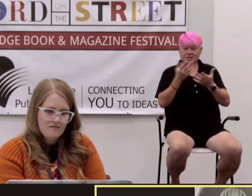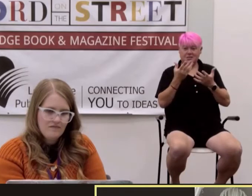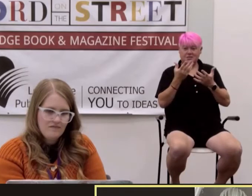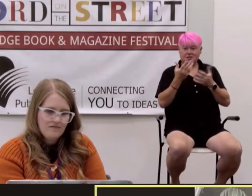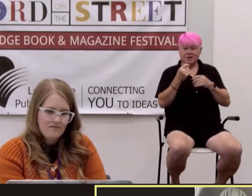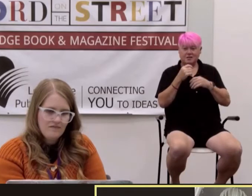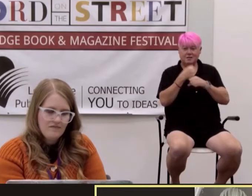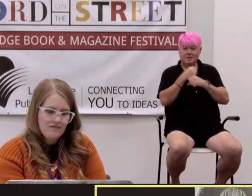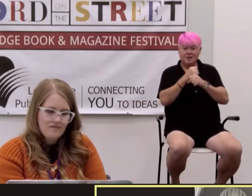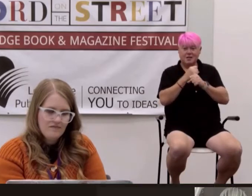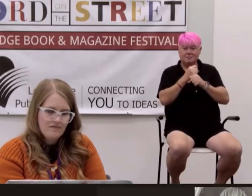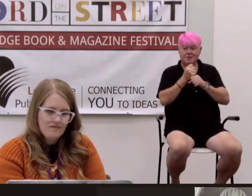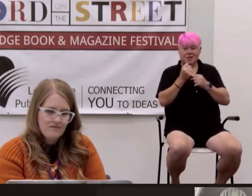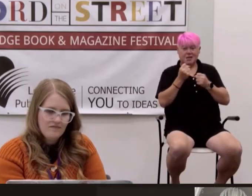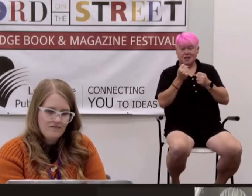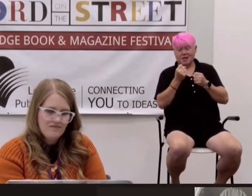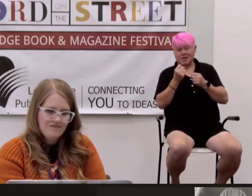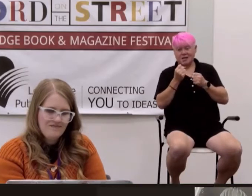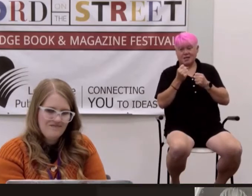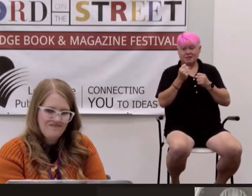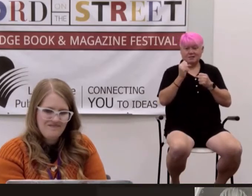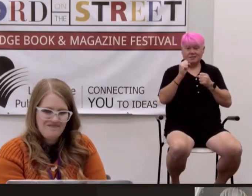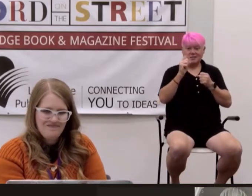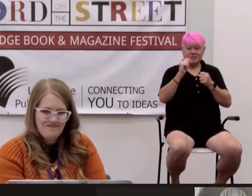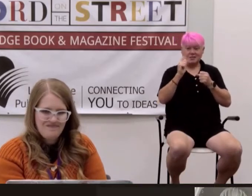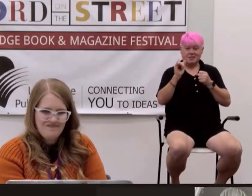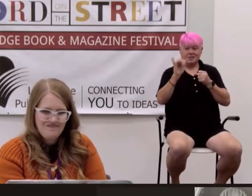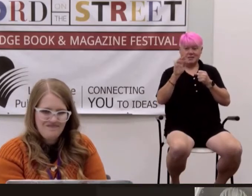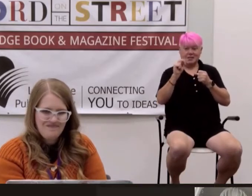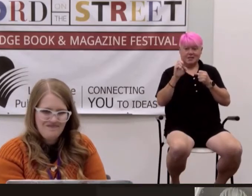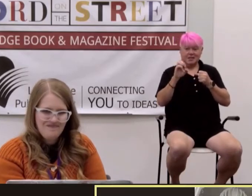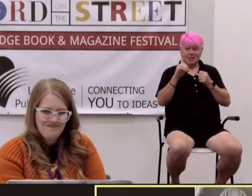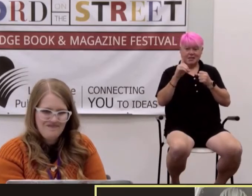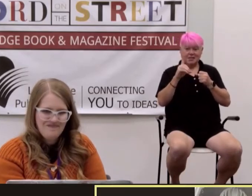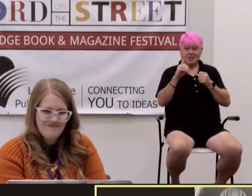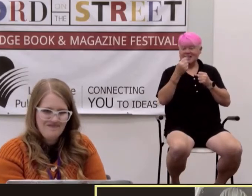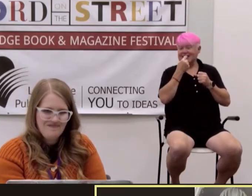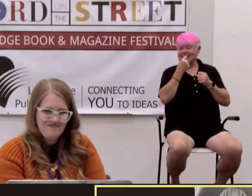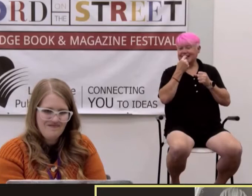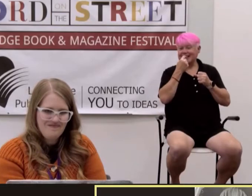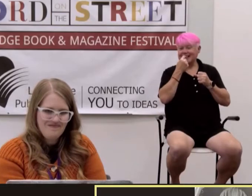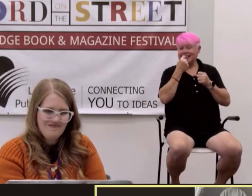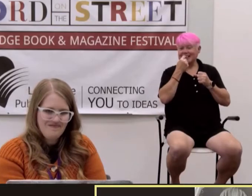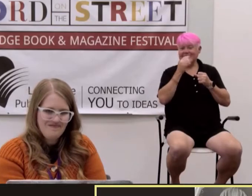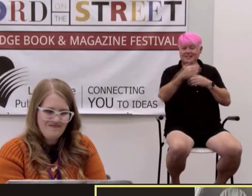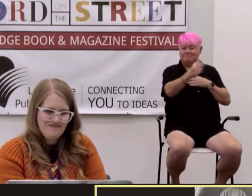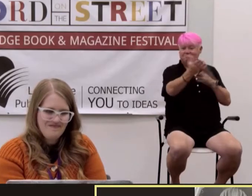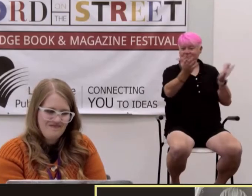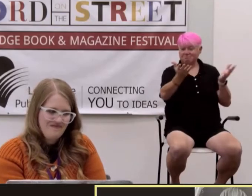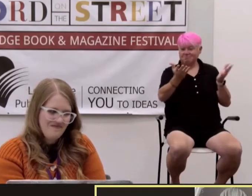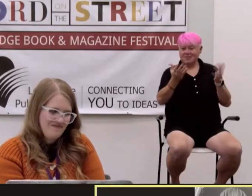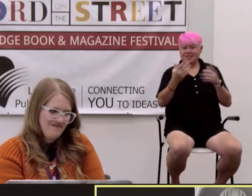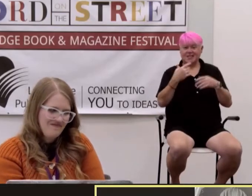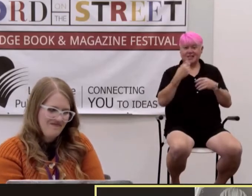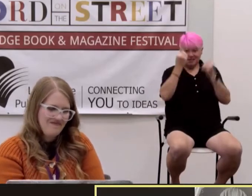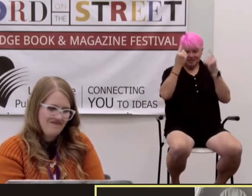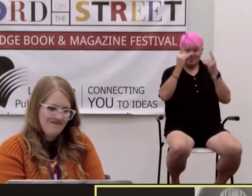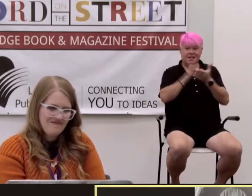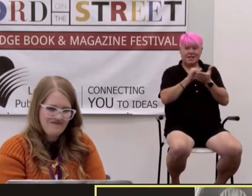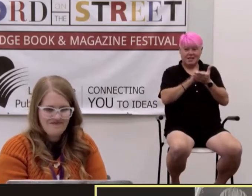that's soaked in beets and rolled into a log and cured. Like, I understand, but I mean, the idea